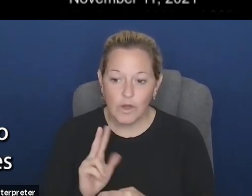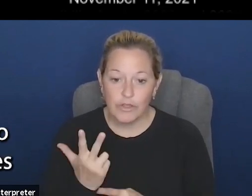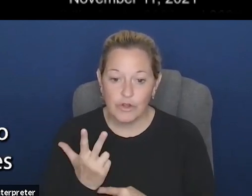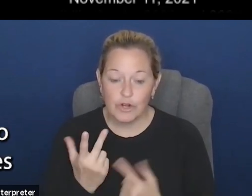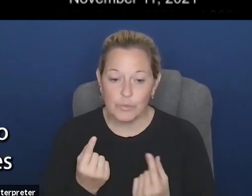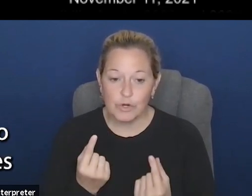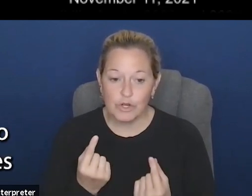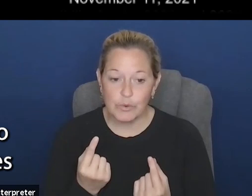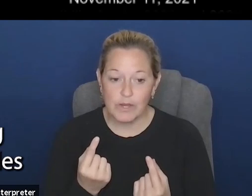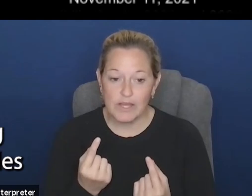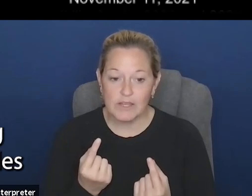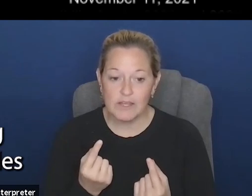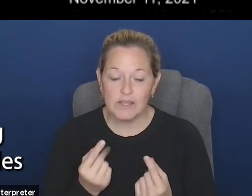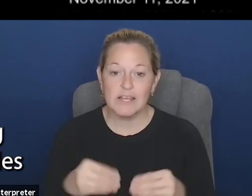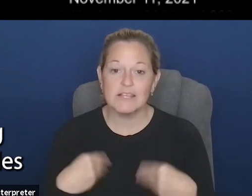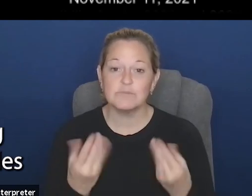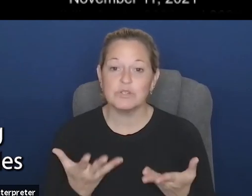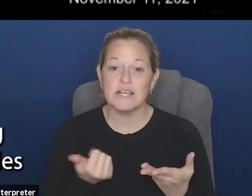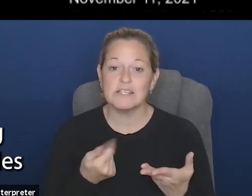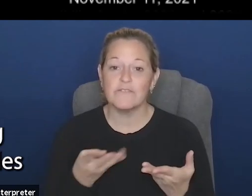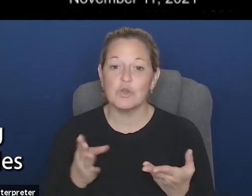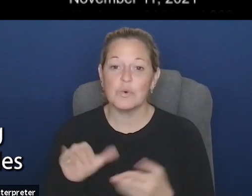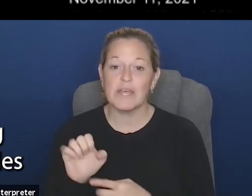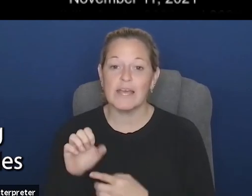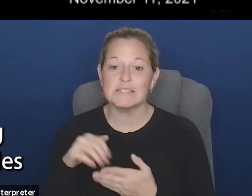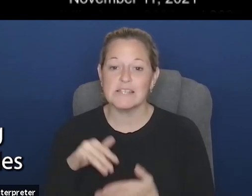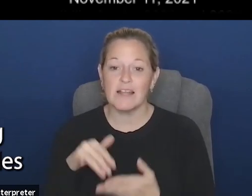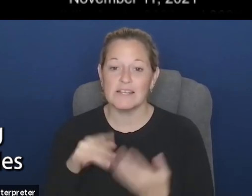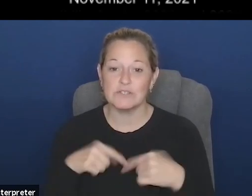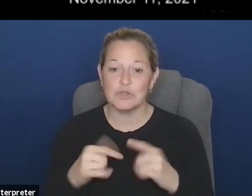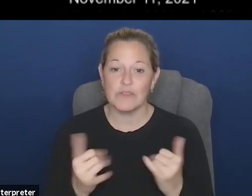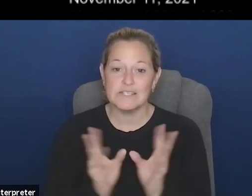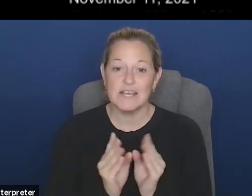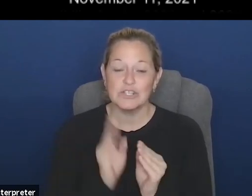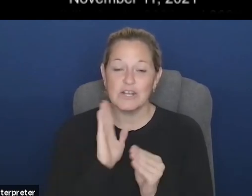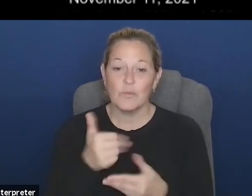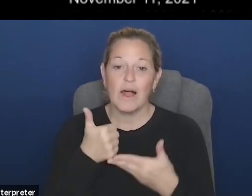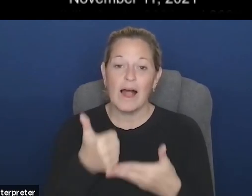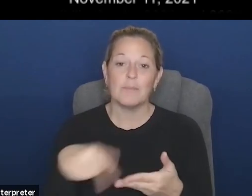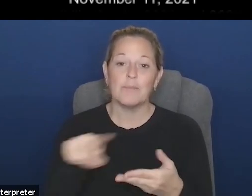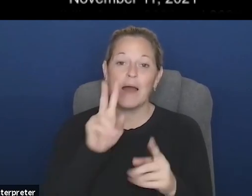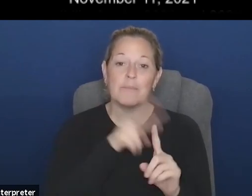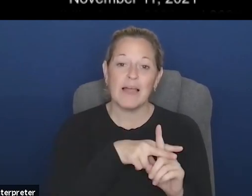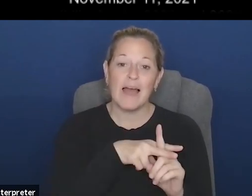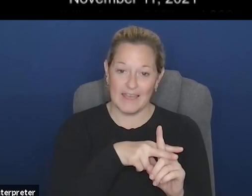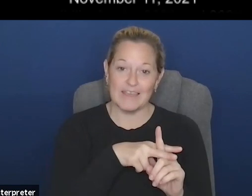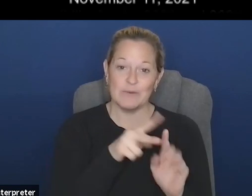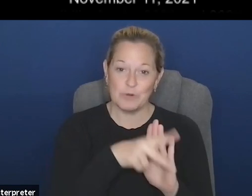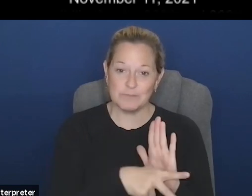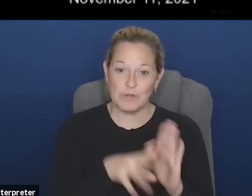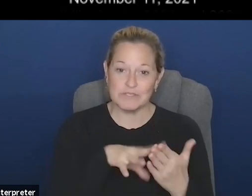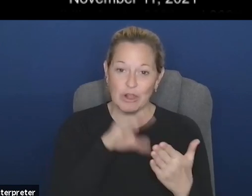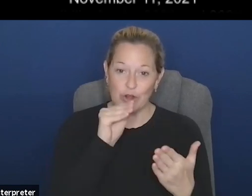of tiny case studies within this session. And we're hoping that'll help you to apply the principles learned in this session earlier on